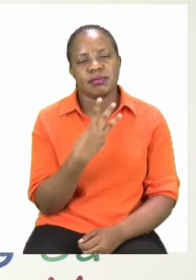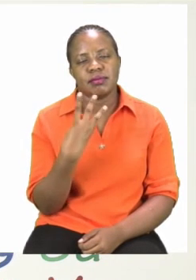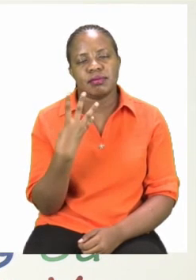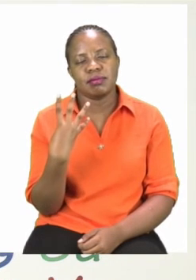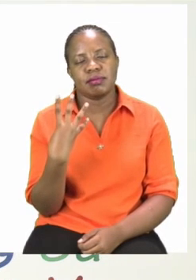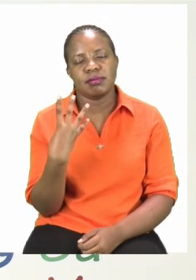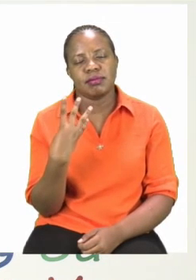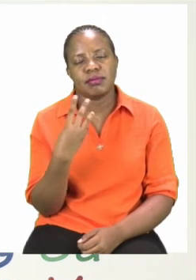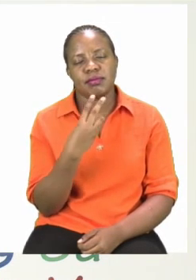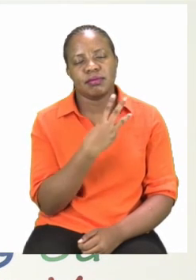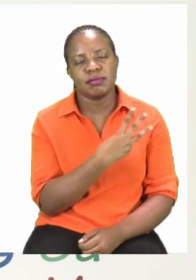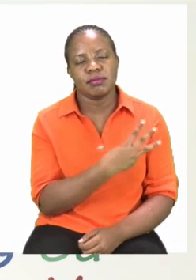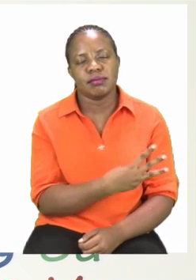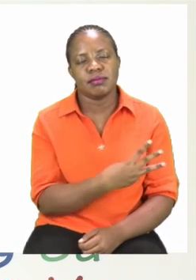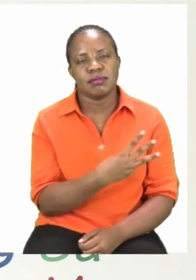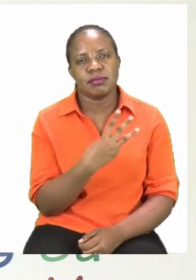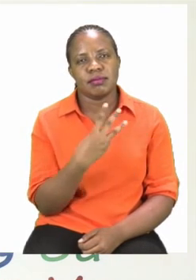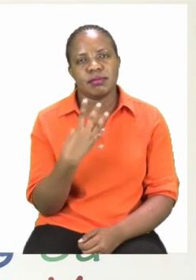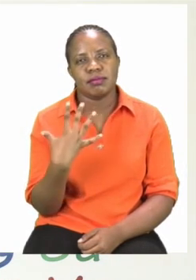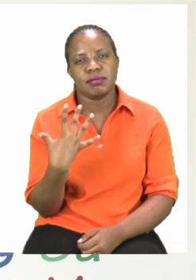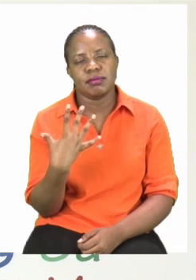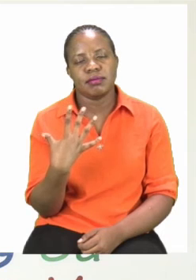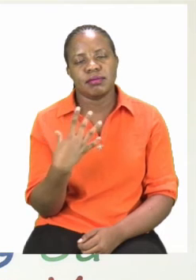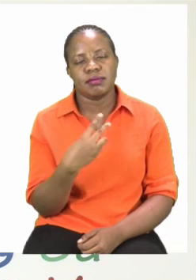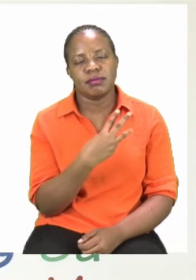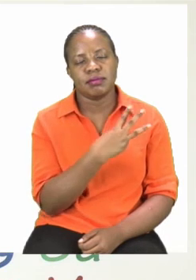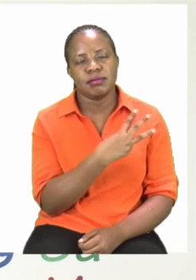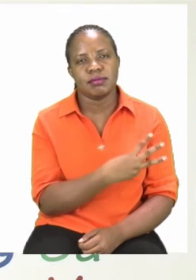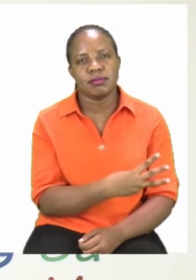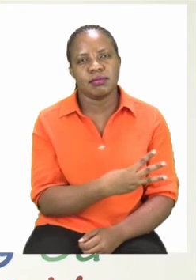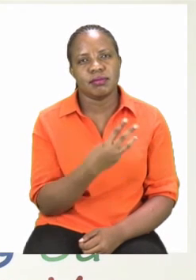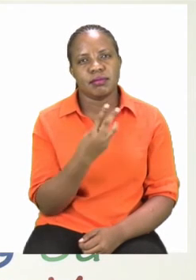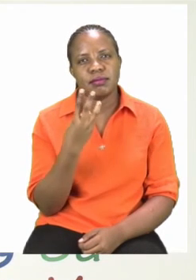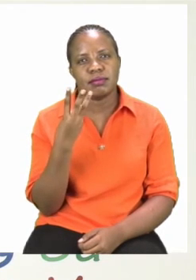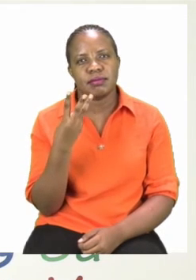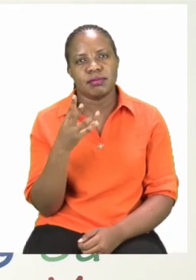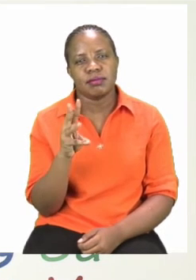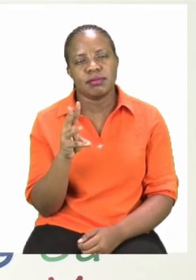34, 35, 36,